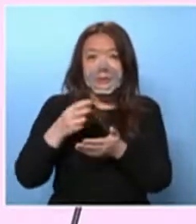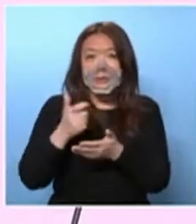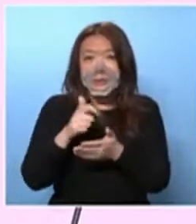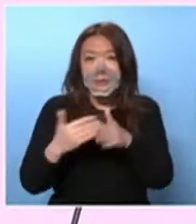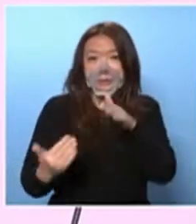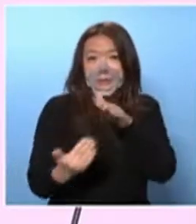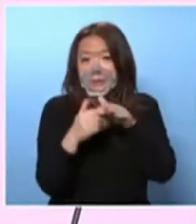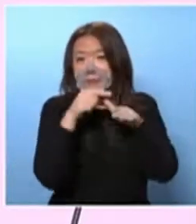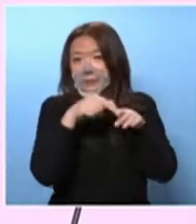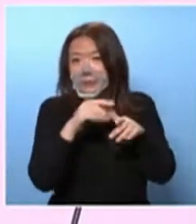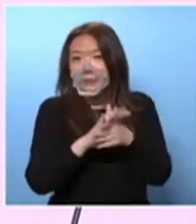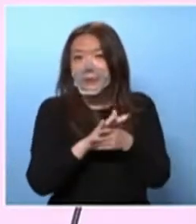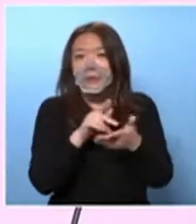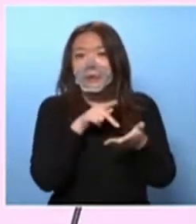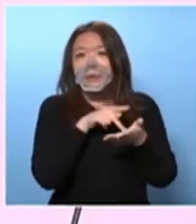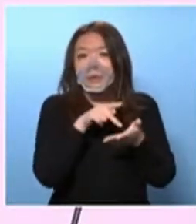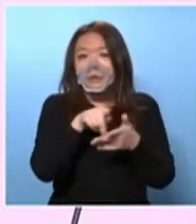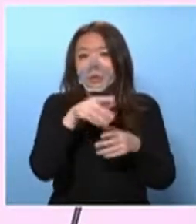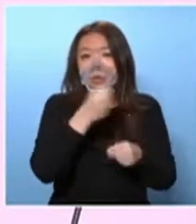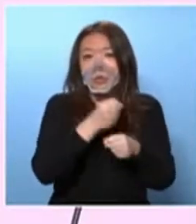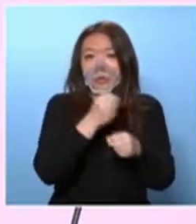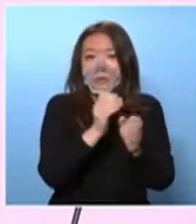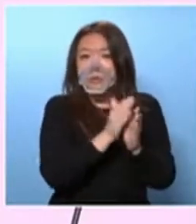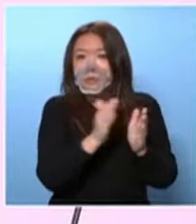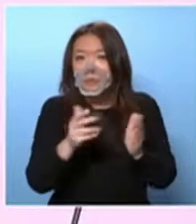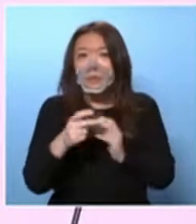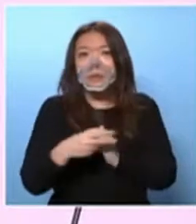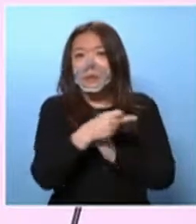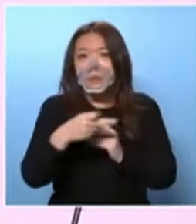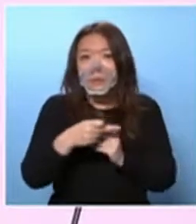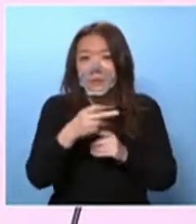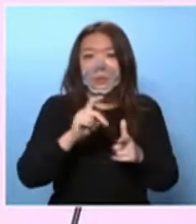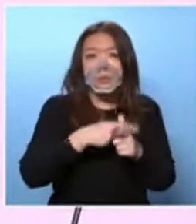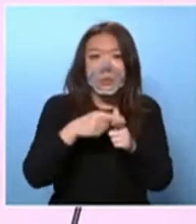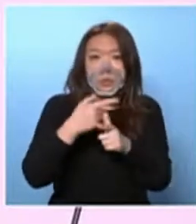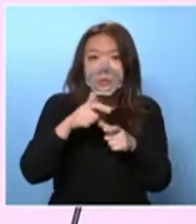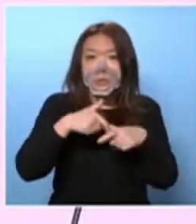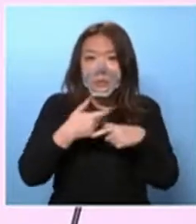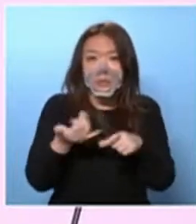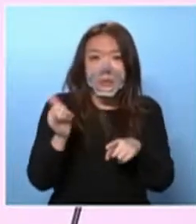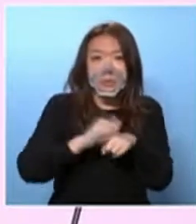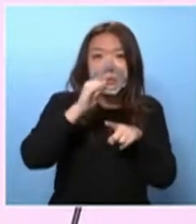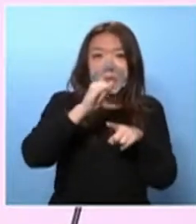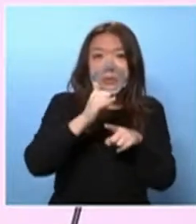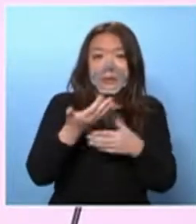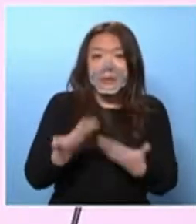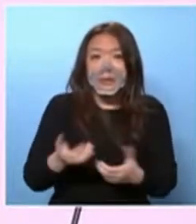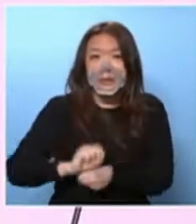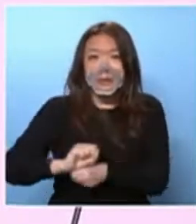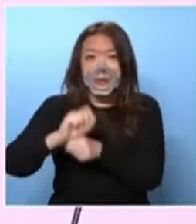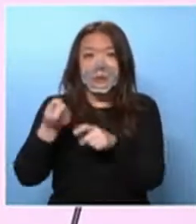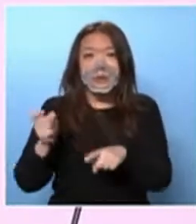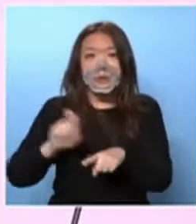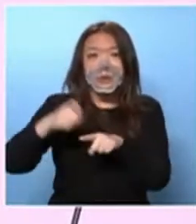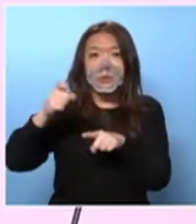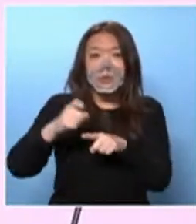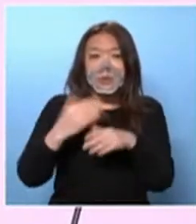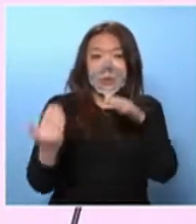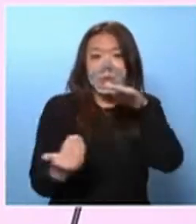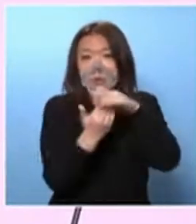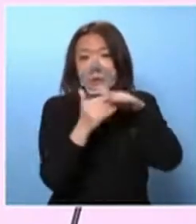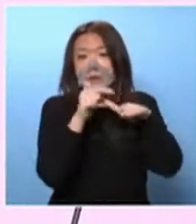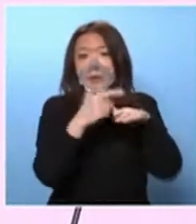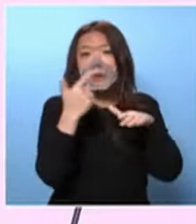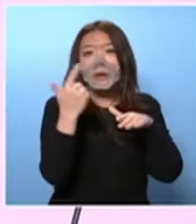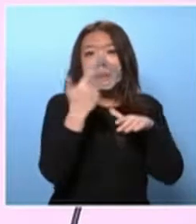amount per applicant will increase from 6 times to 9 times of his or her average monthly income during employment,